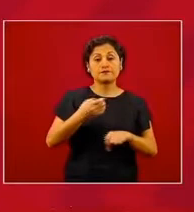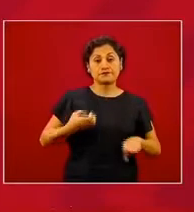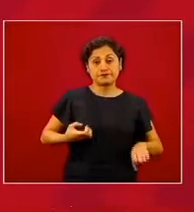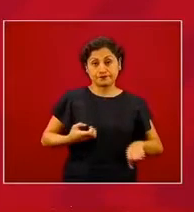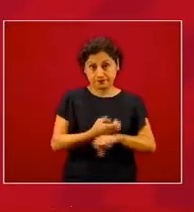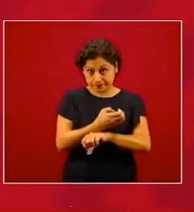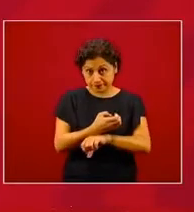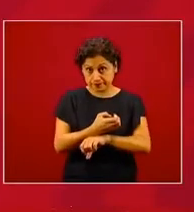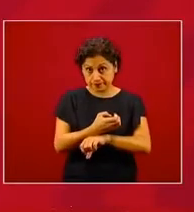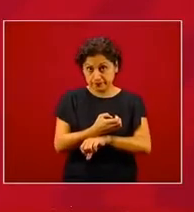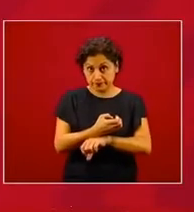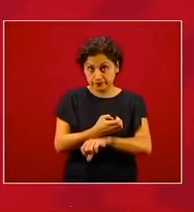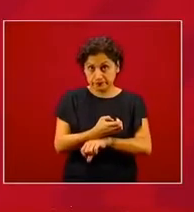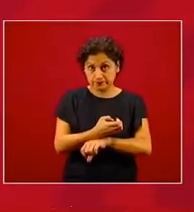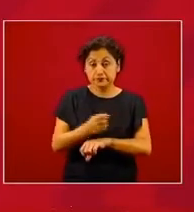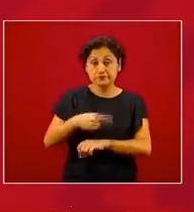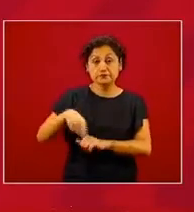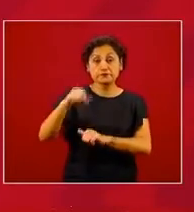whether it's federal or a state prison.